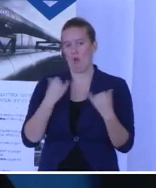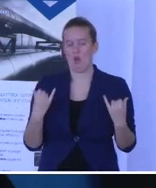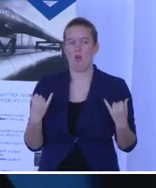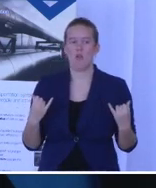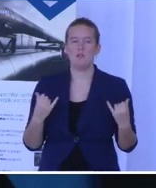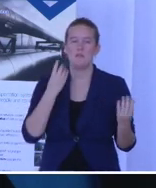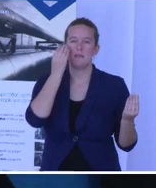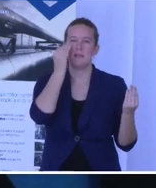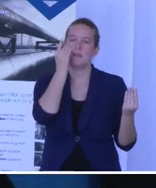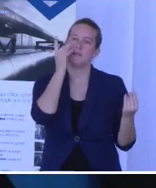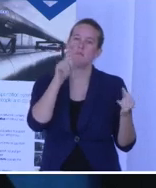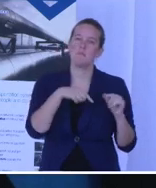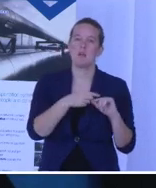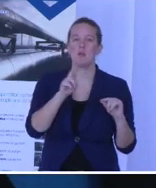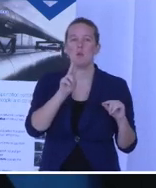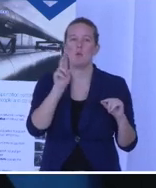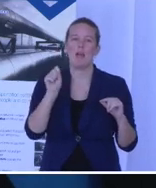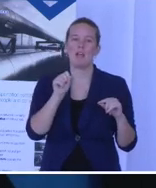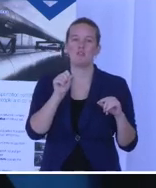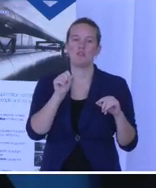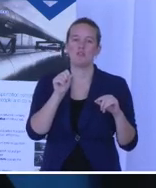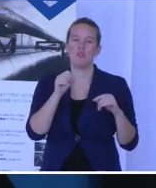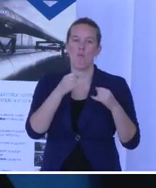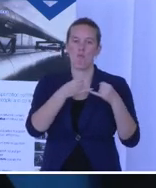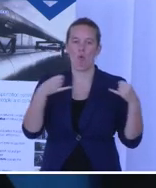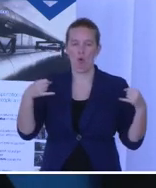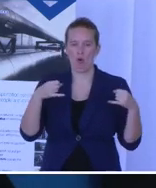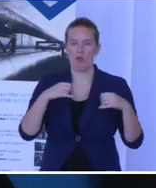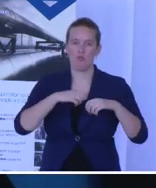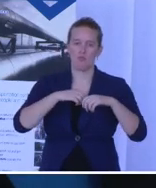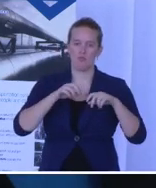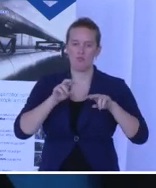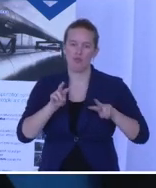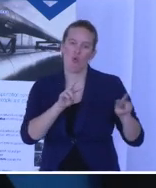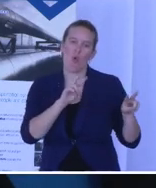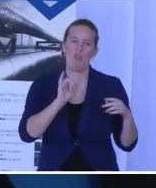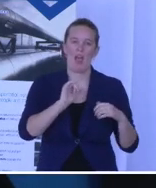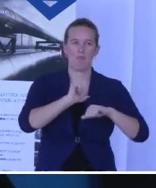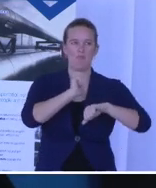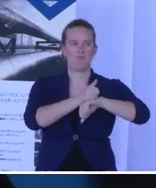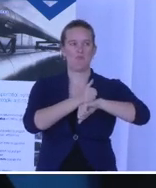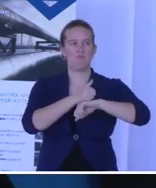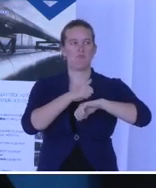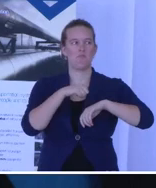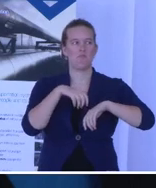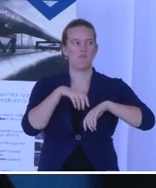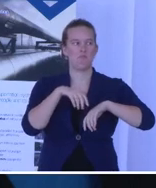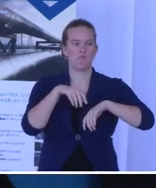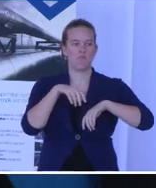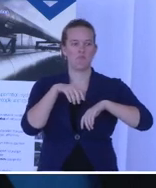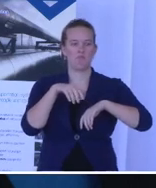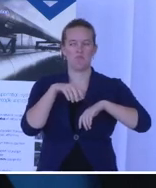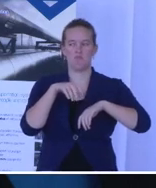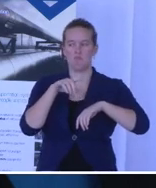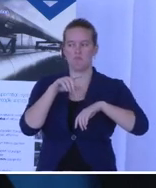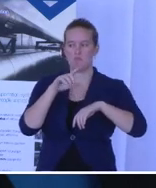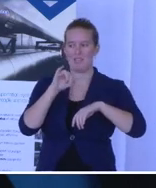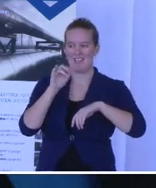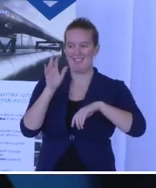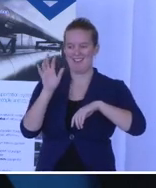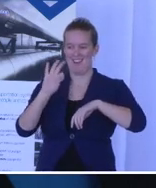about the United States Border Patrol, it was formed in 1924. It is 97 years